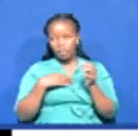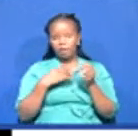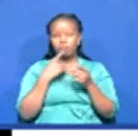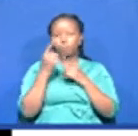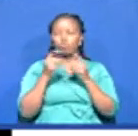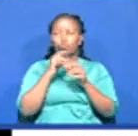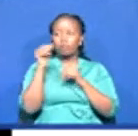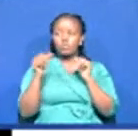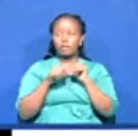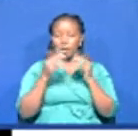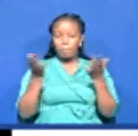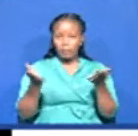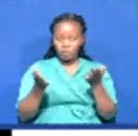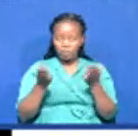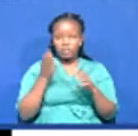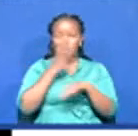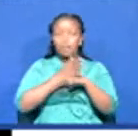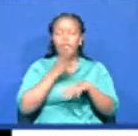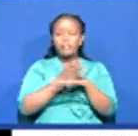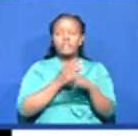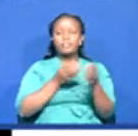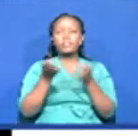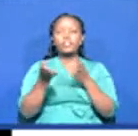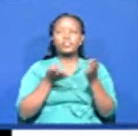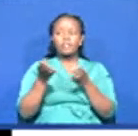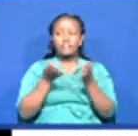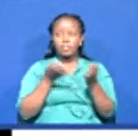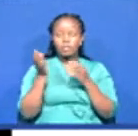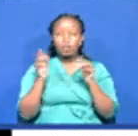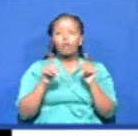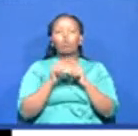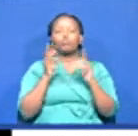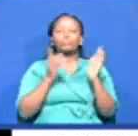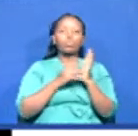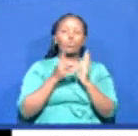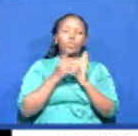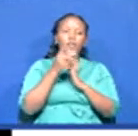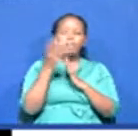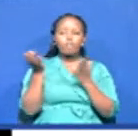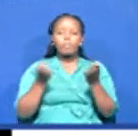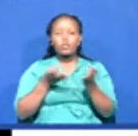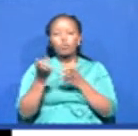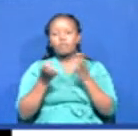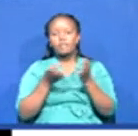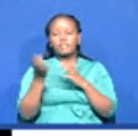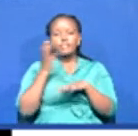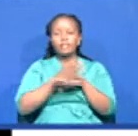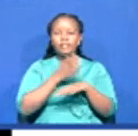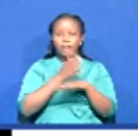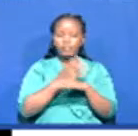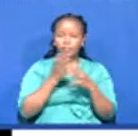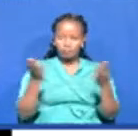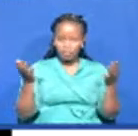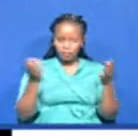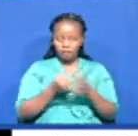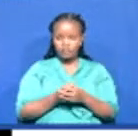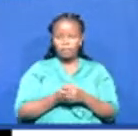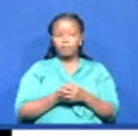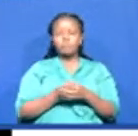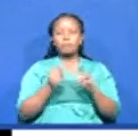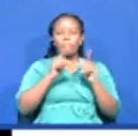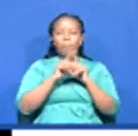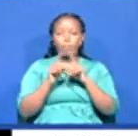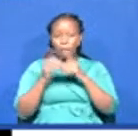on illicit trade, development of the illicit trade observatory, out of